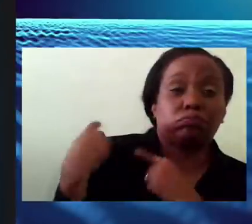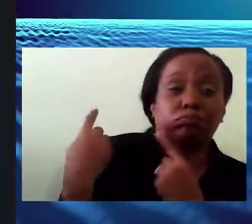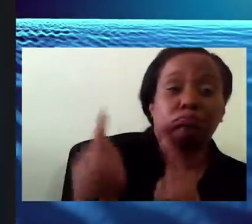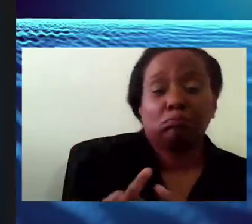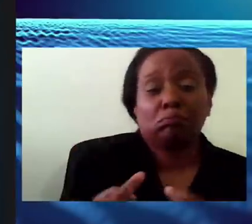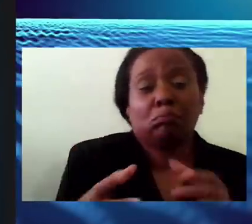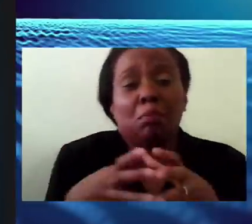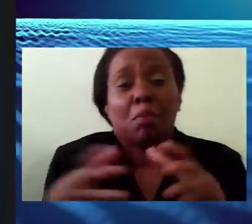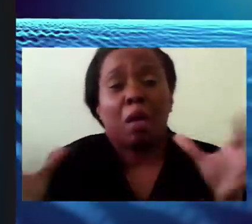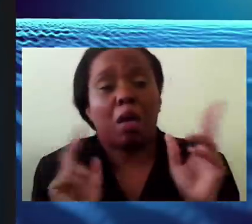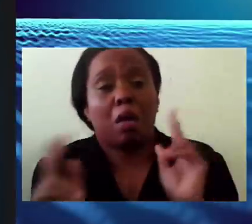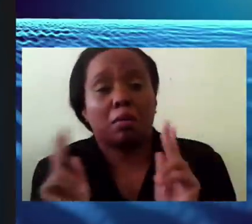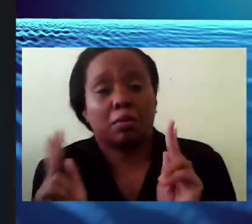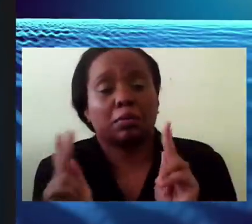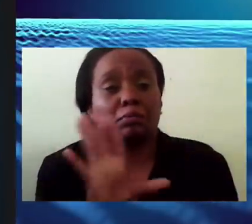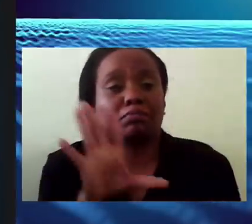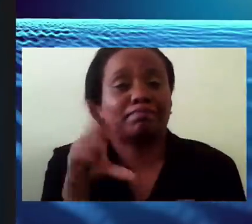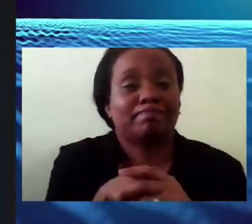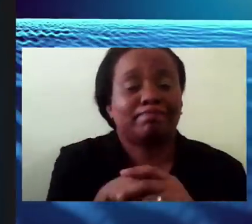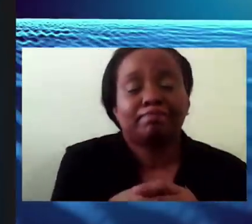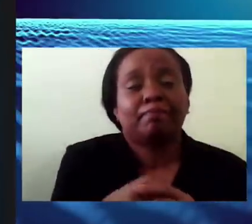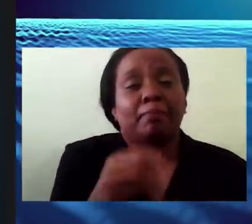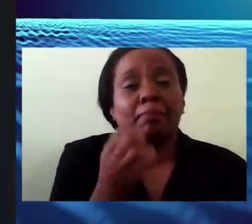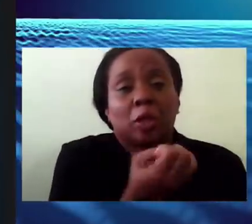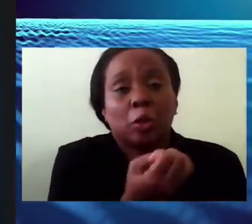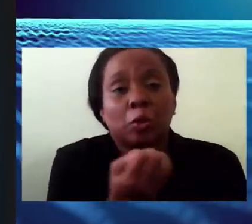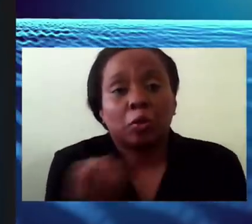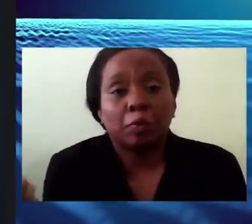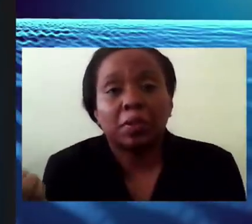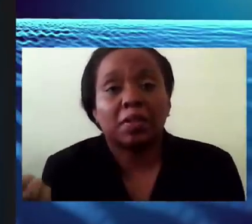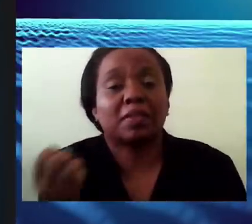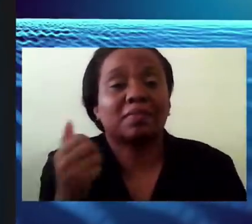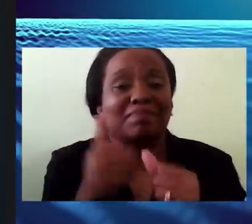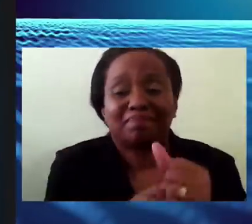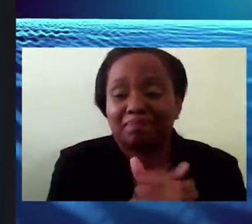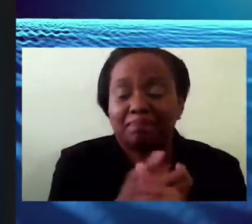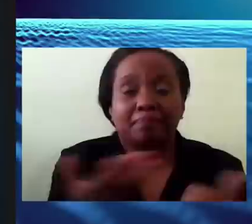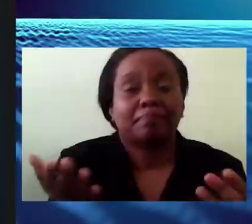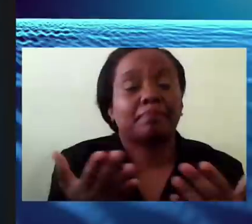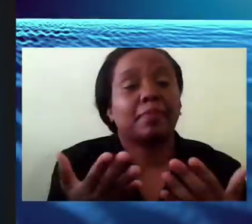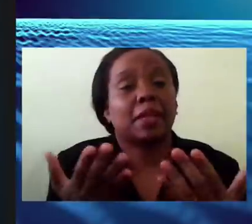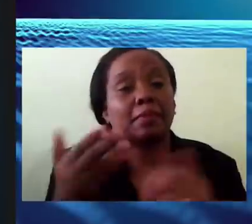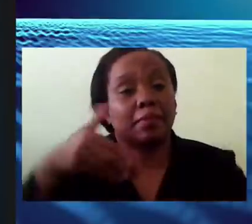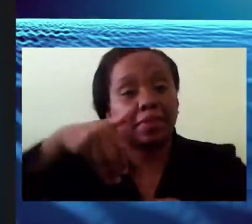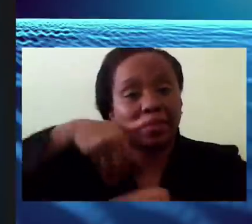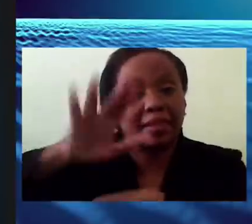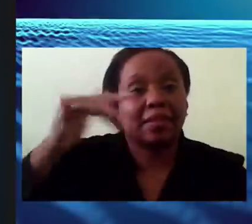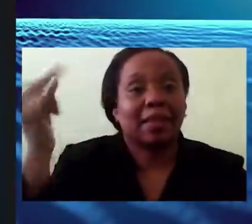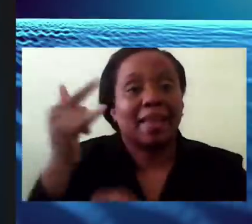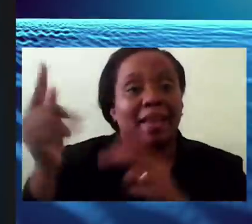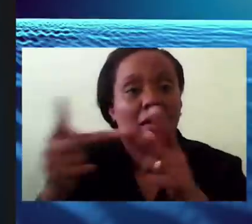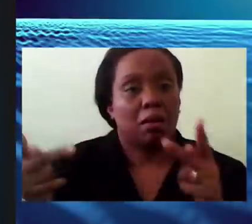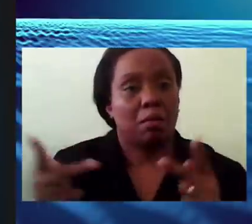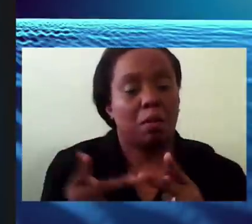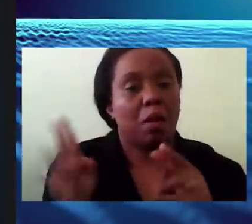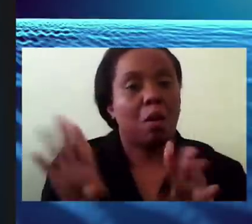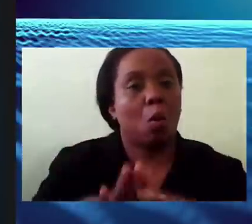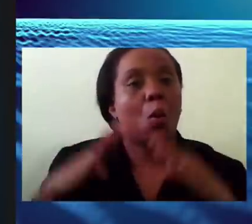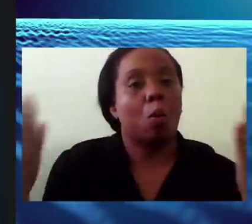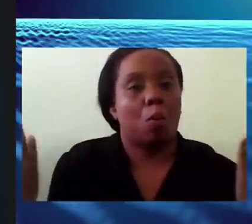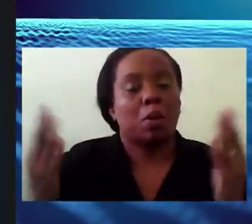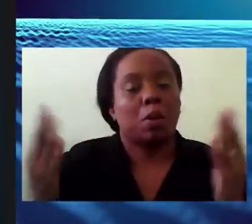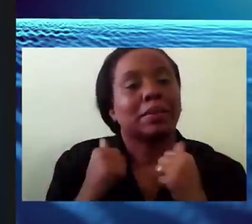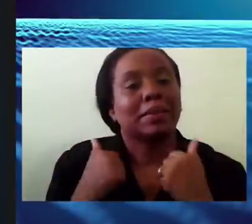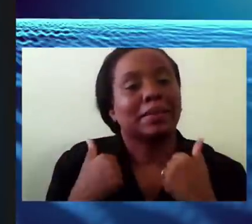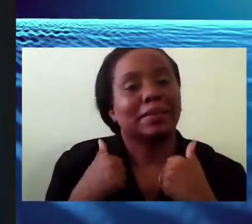plenty people, equipment, all the resources that were available were deployed to the airport to get the airport open. And that is continuing. And that